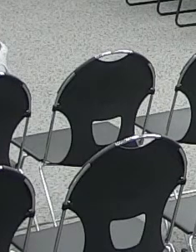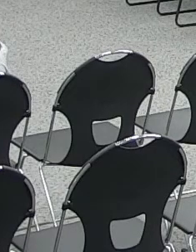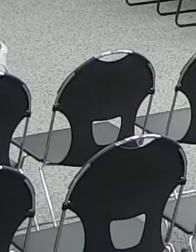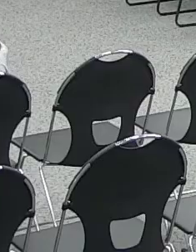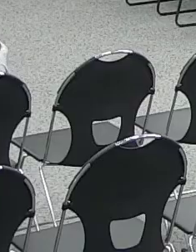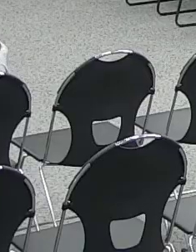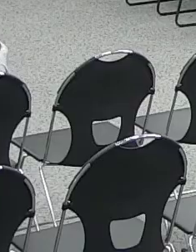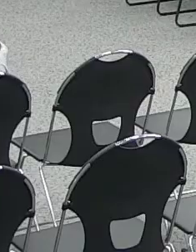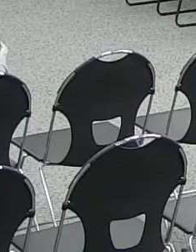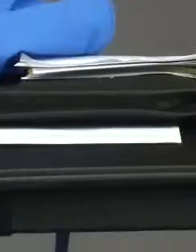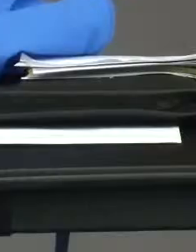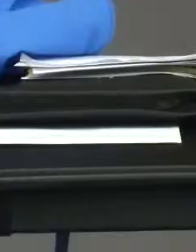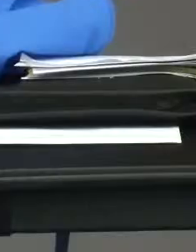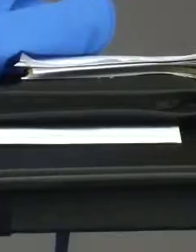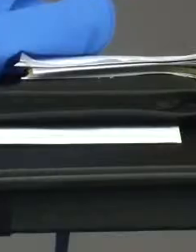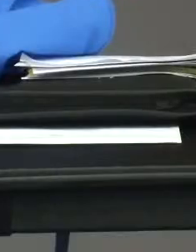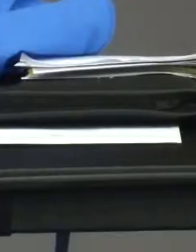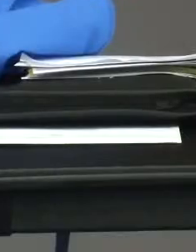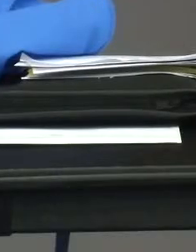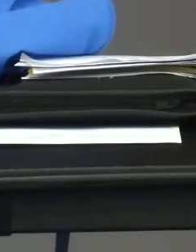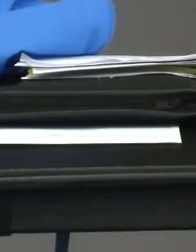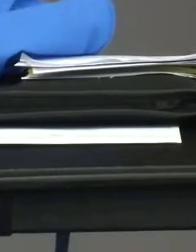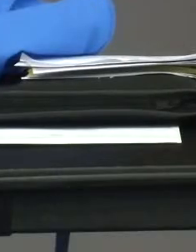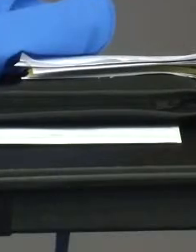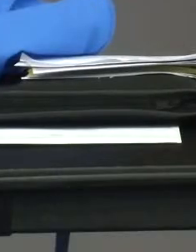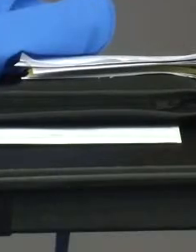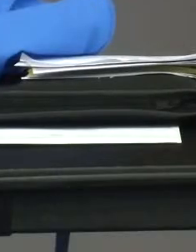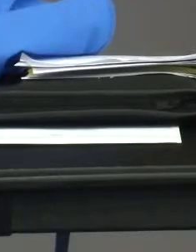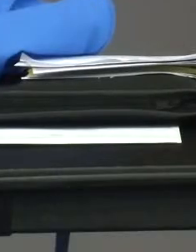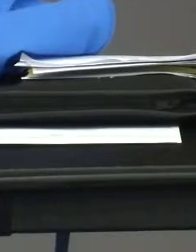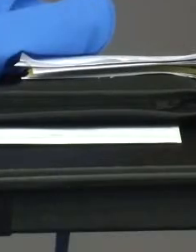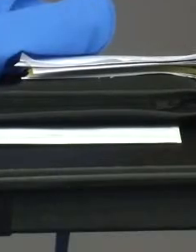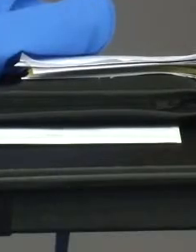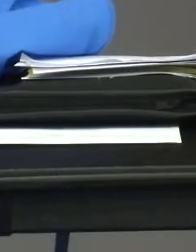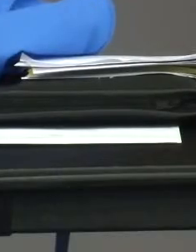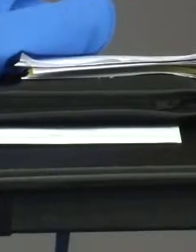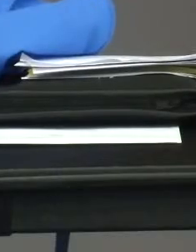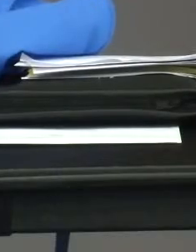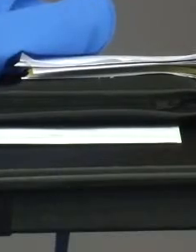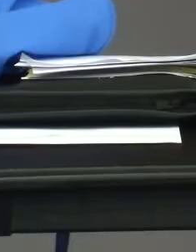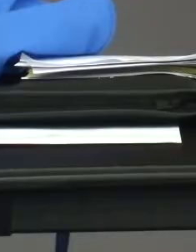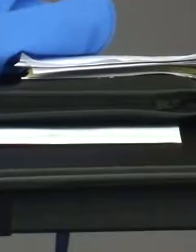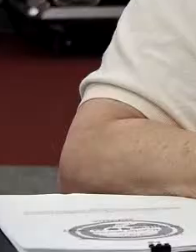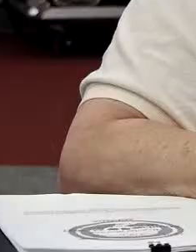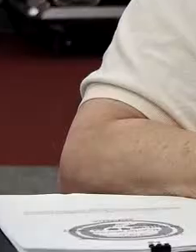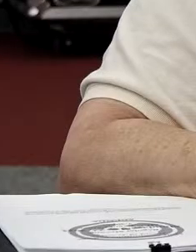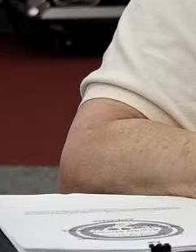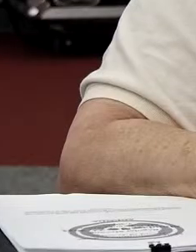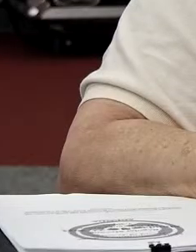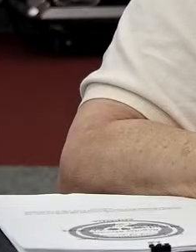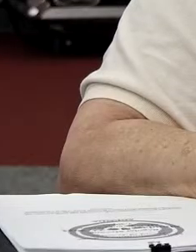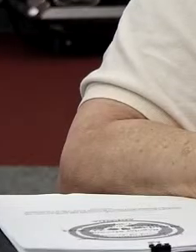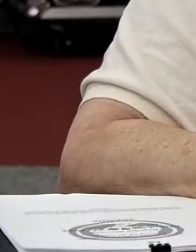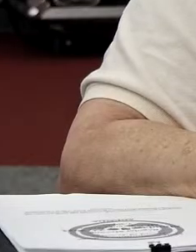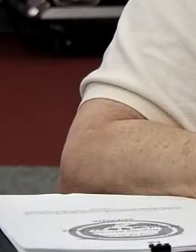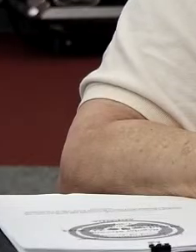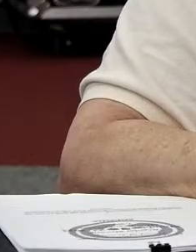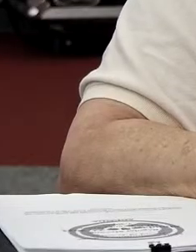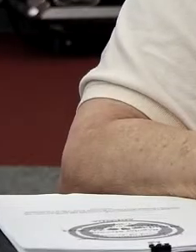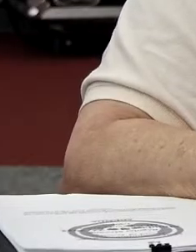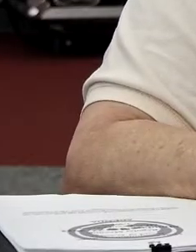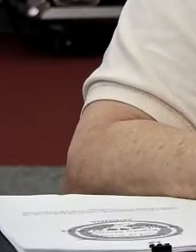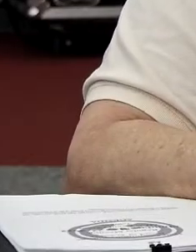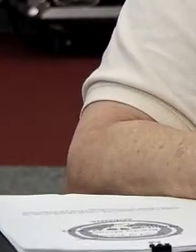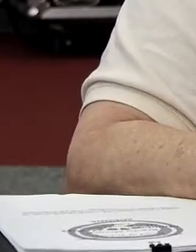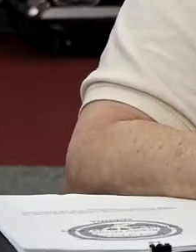Okay. Madam President? Madam Chair, Yes, I'm sorry, I didn't see you. do you want,